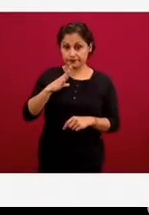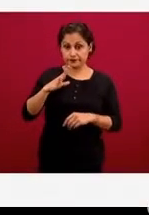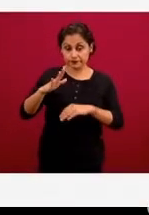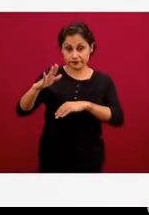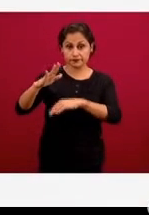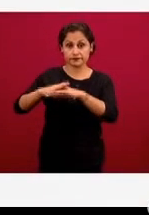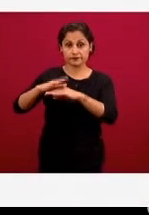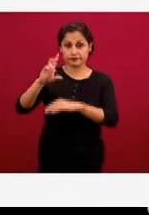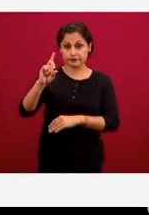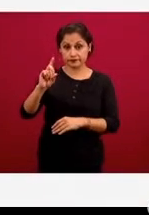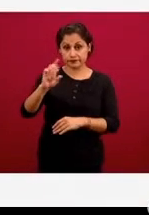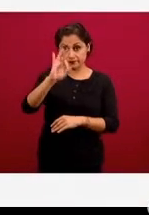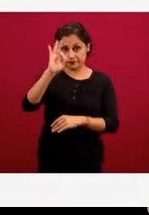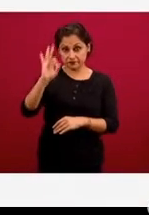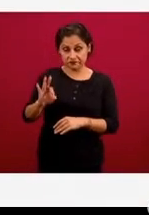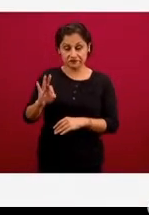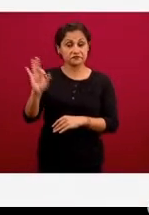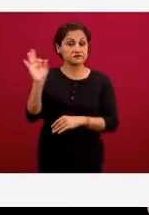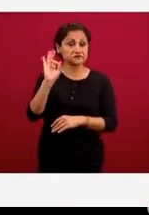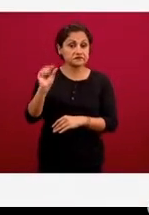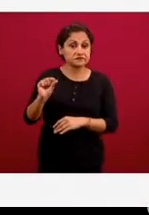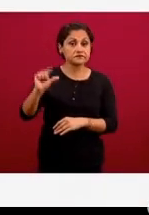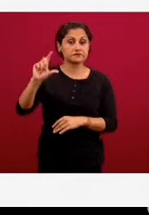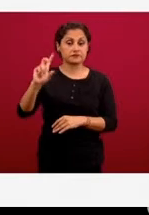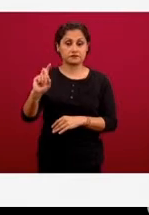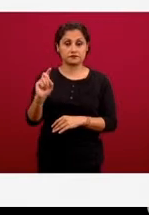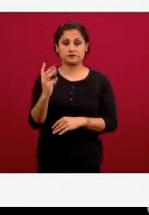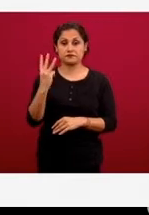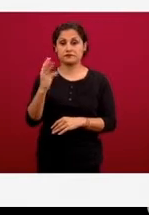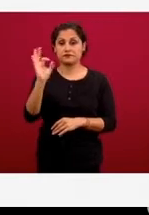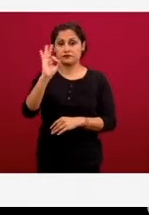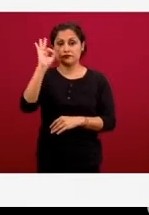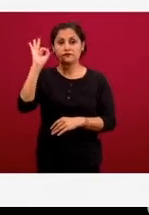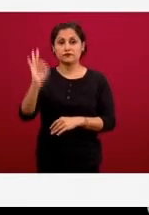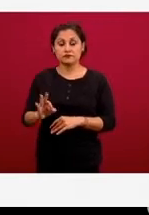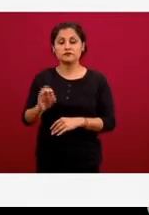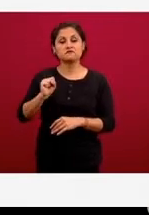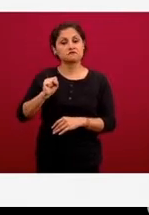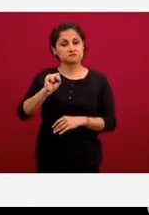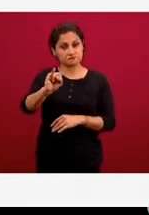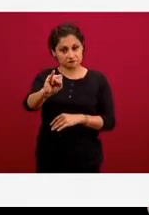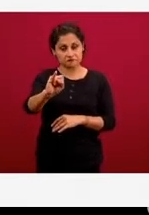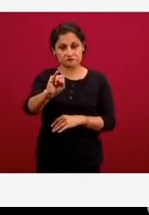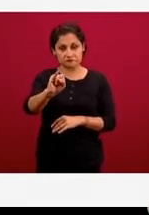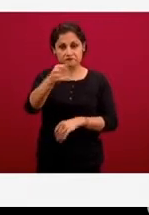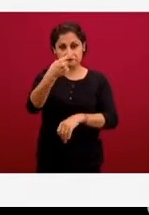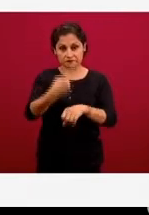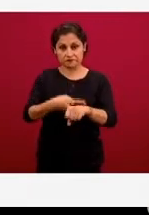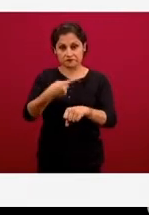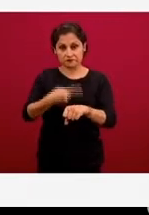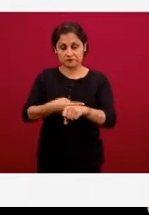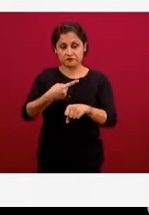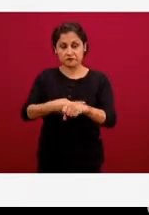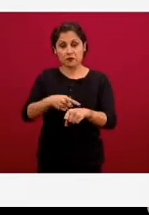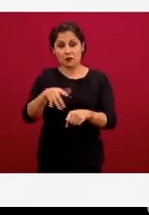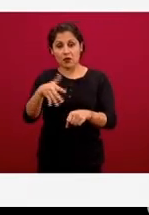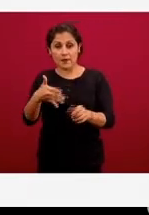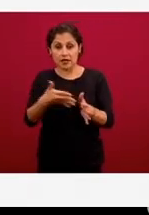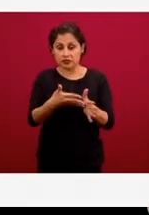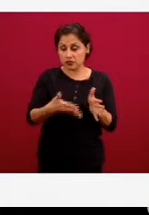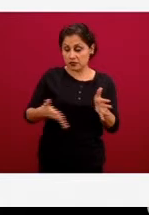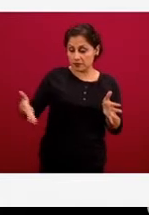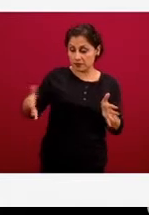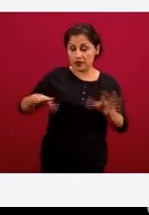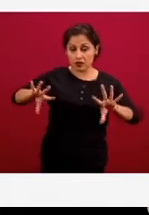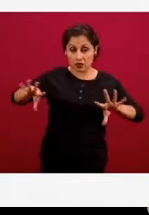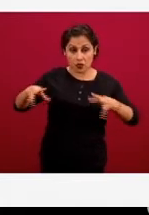33% positivity rate right now. That's a third of all suspect cases. So a third of all those